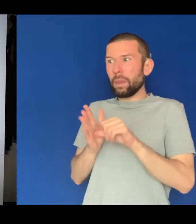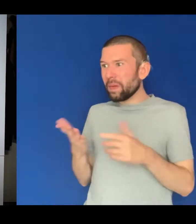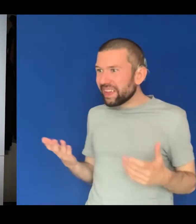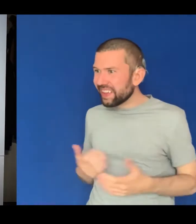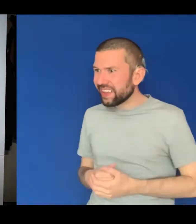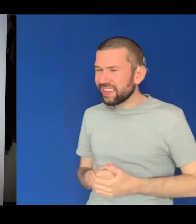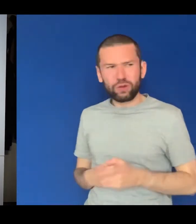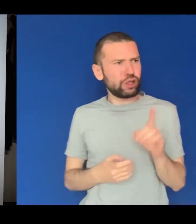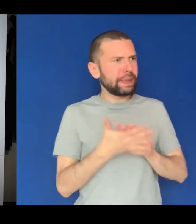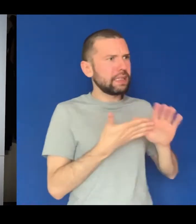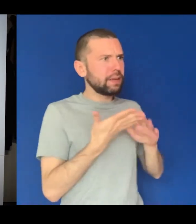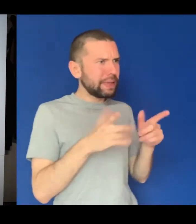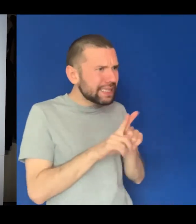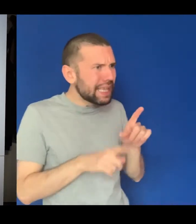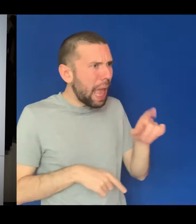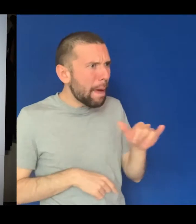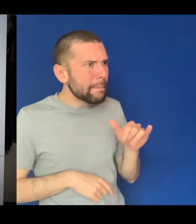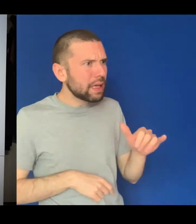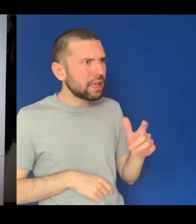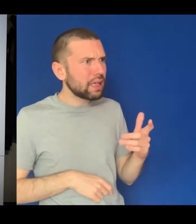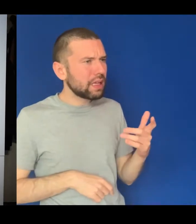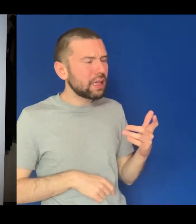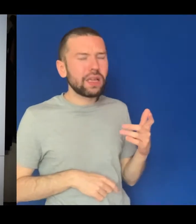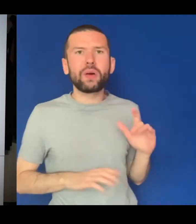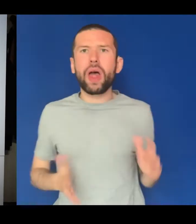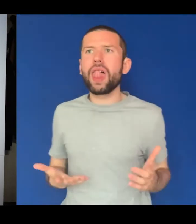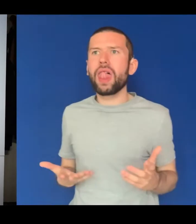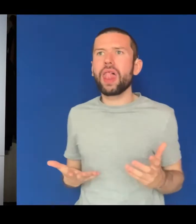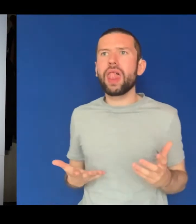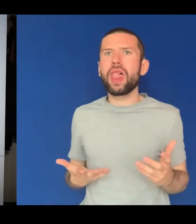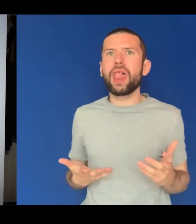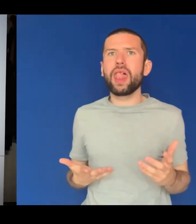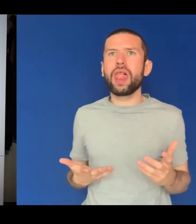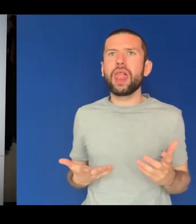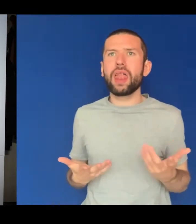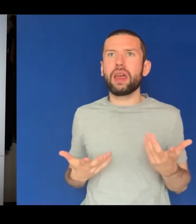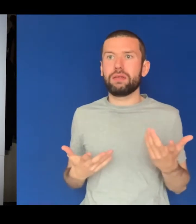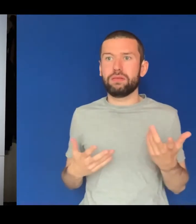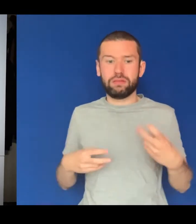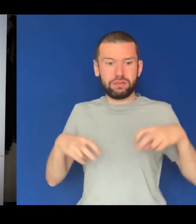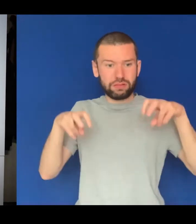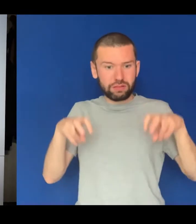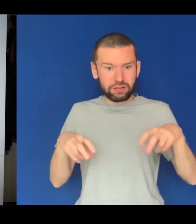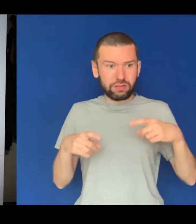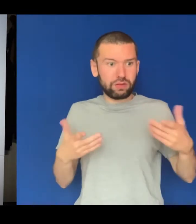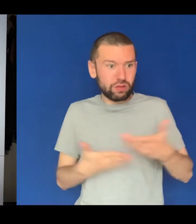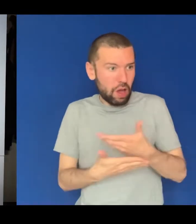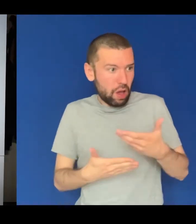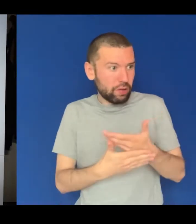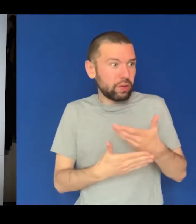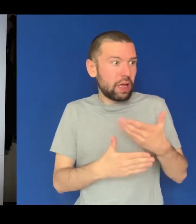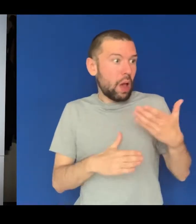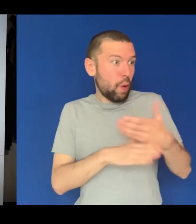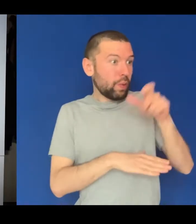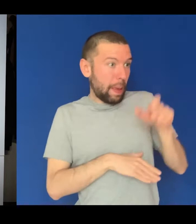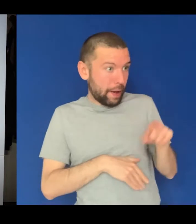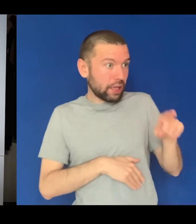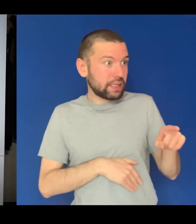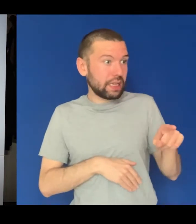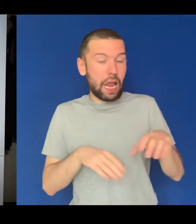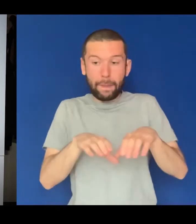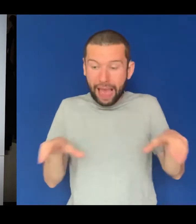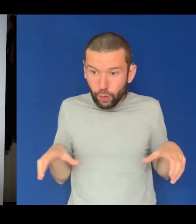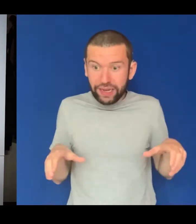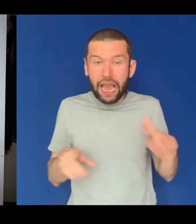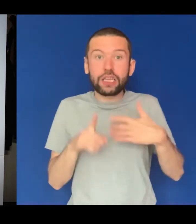What do you mean you did it too? What I worked with someone and we were chatting on the balcony one night and we'd had social